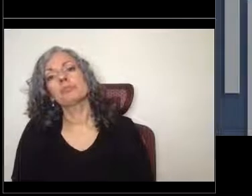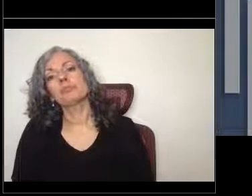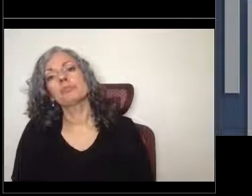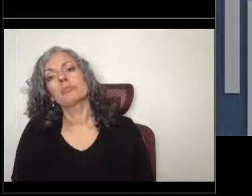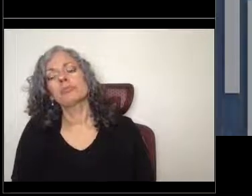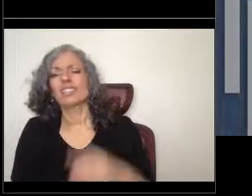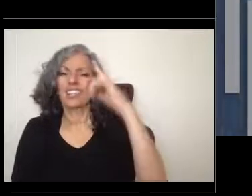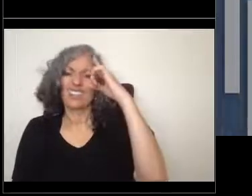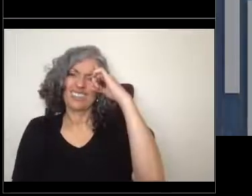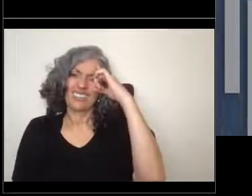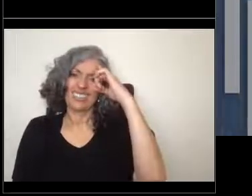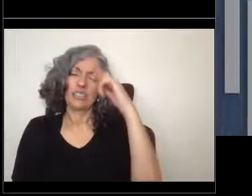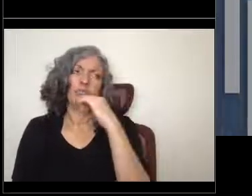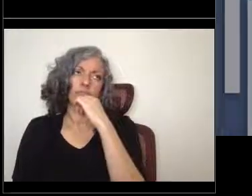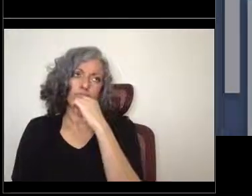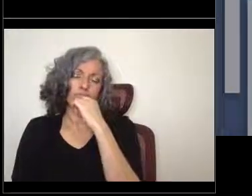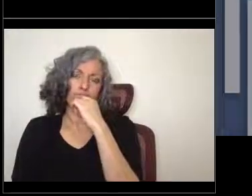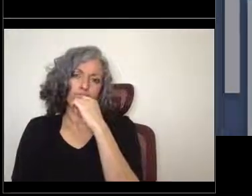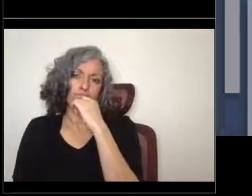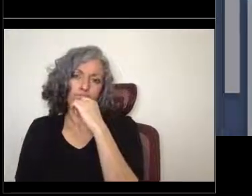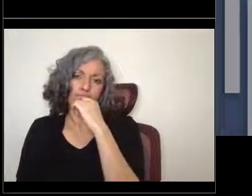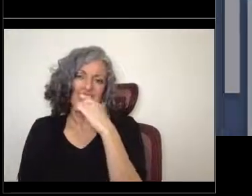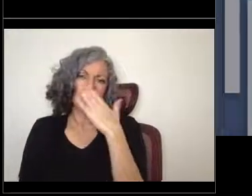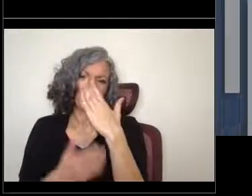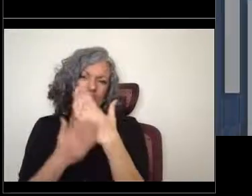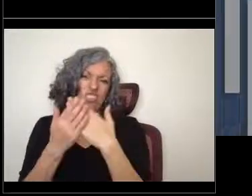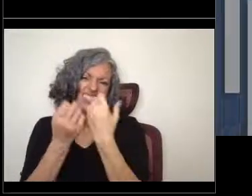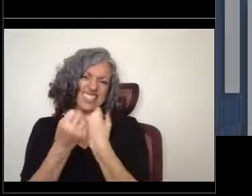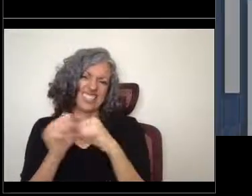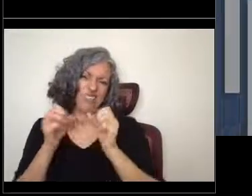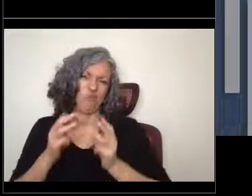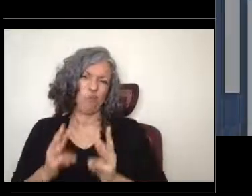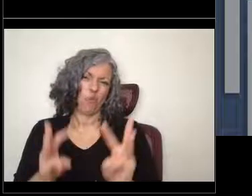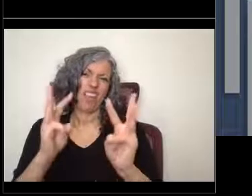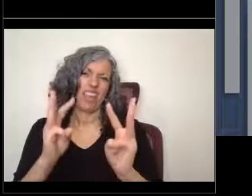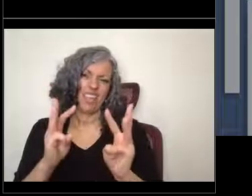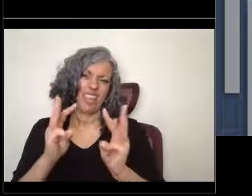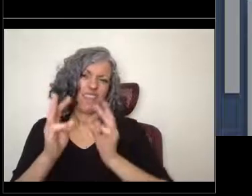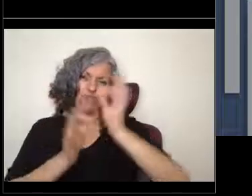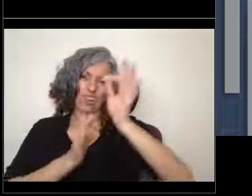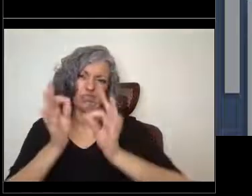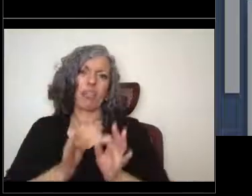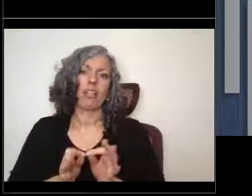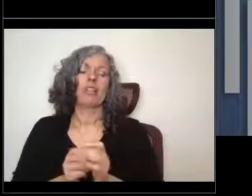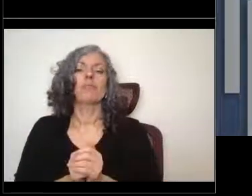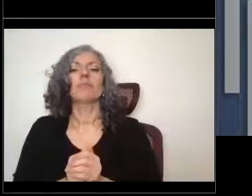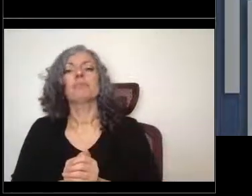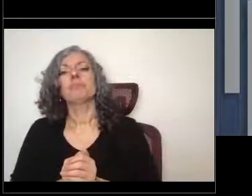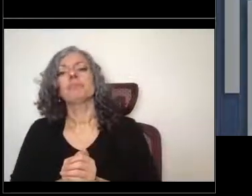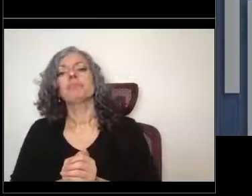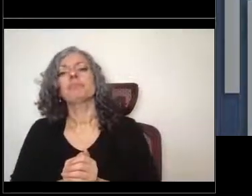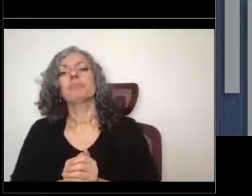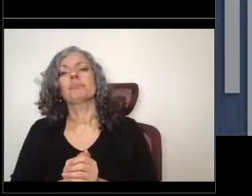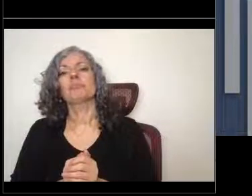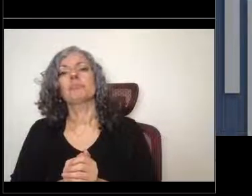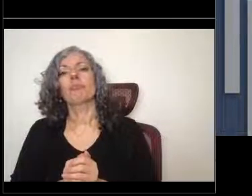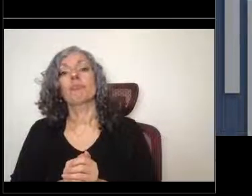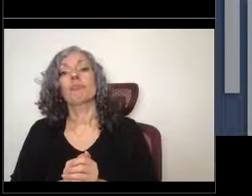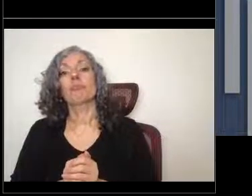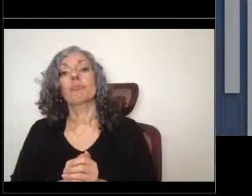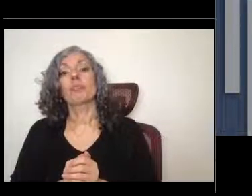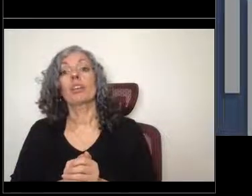think, probably the safest way for me to provide you a good answer is I can circle back